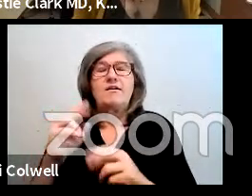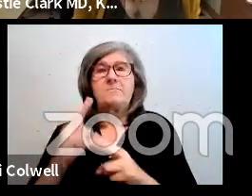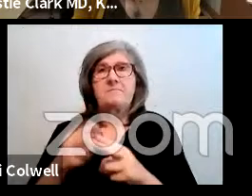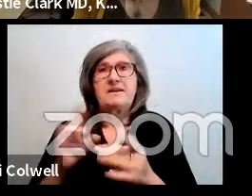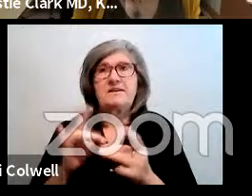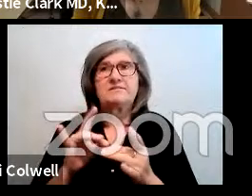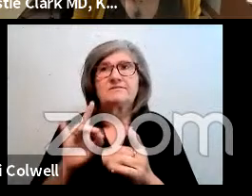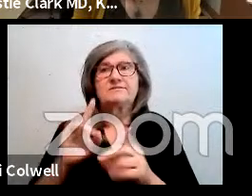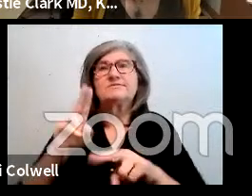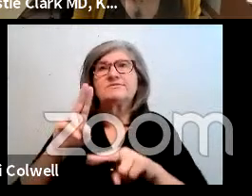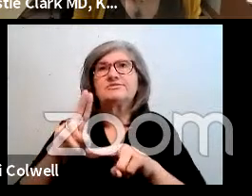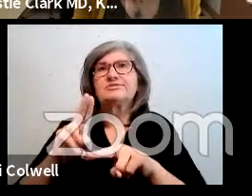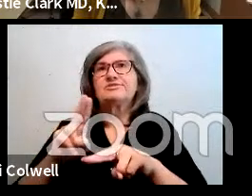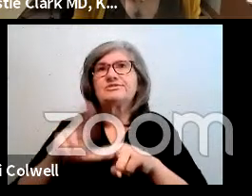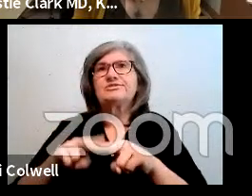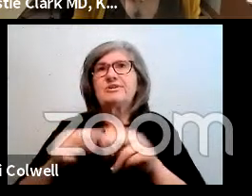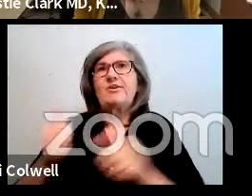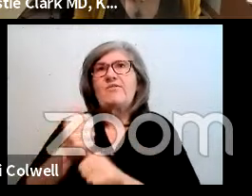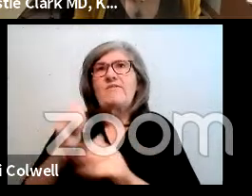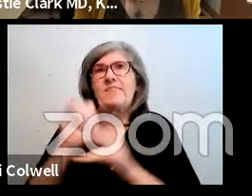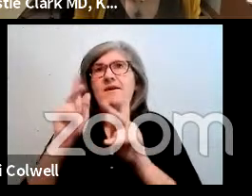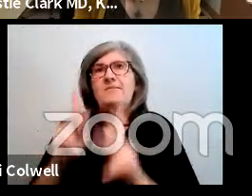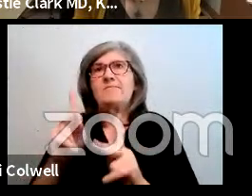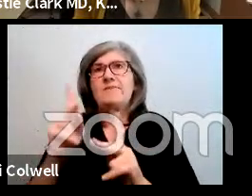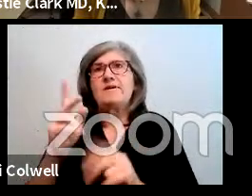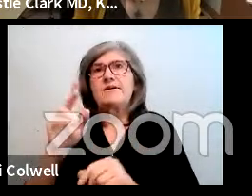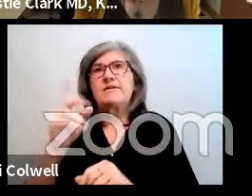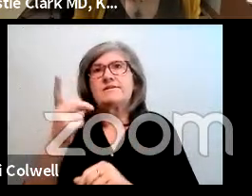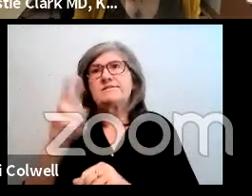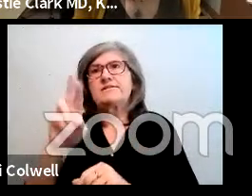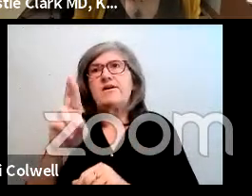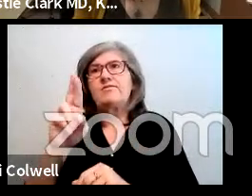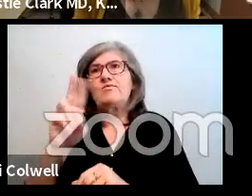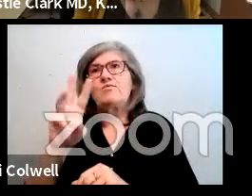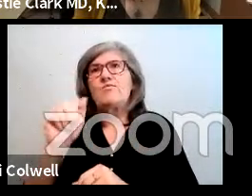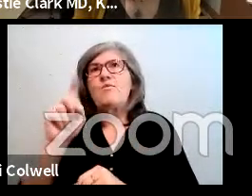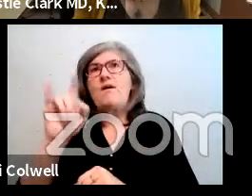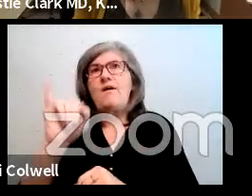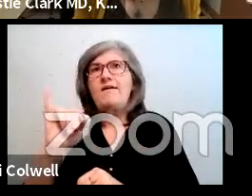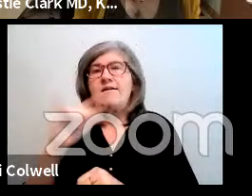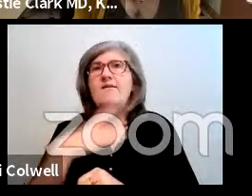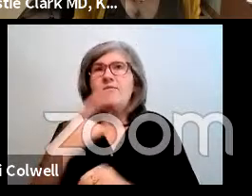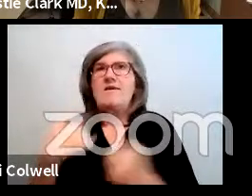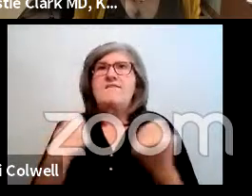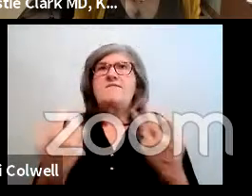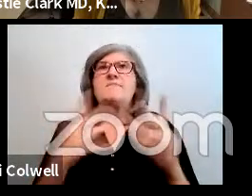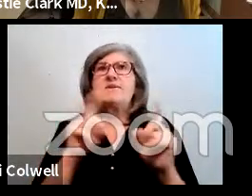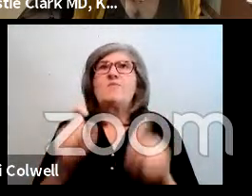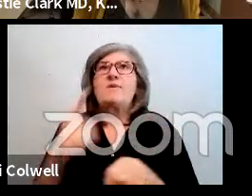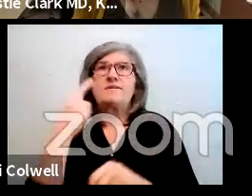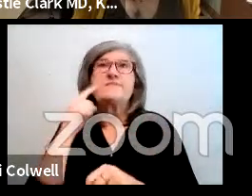do like to have a lot of questions for Dr. Gawande. So keep them coming.